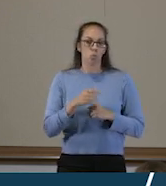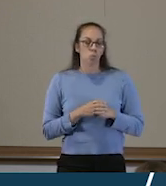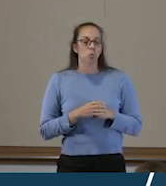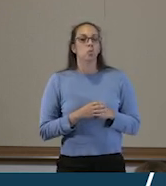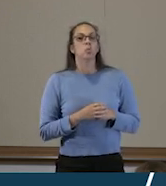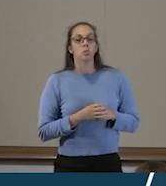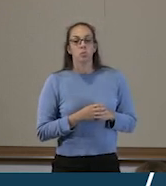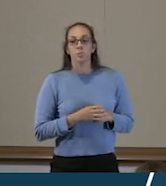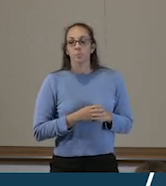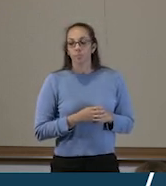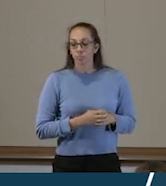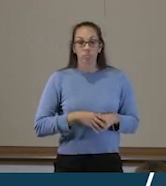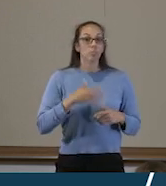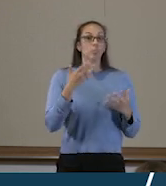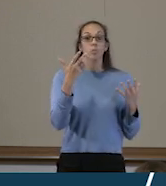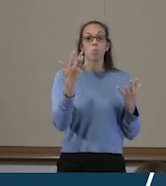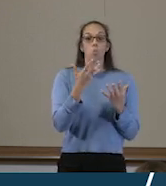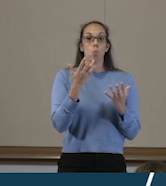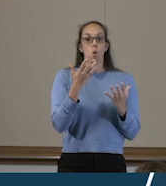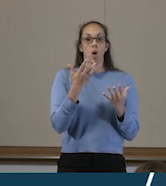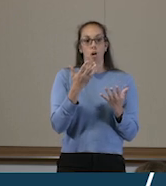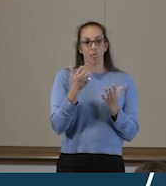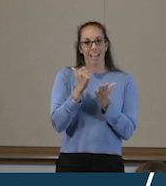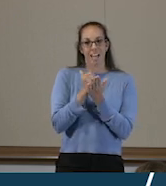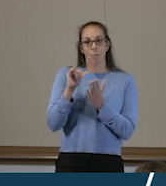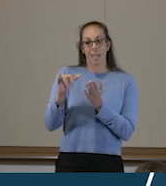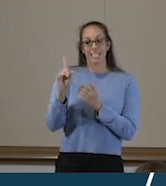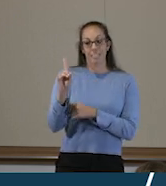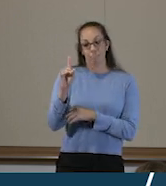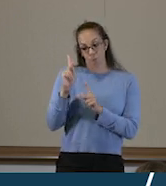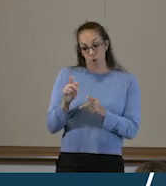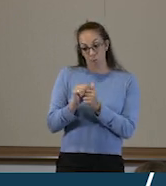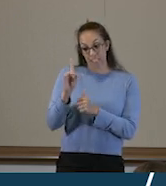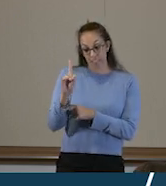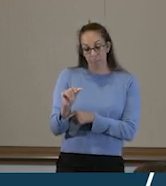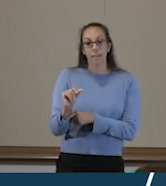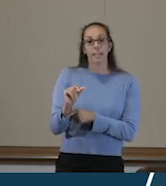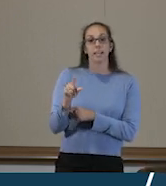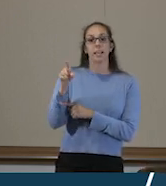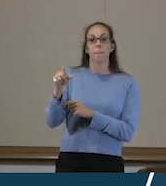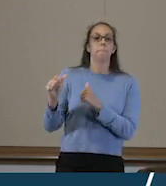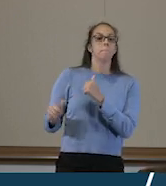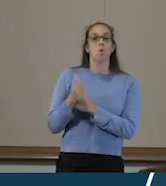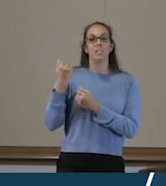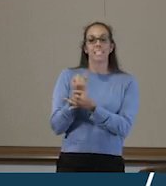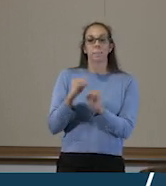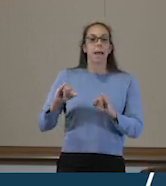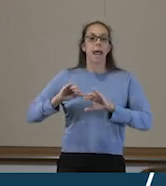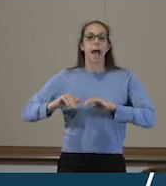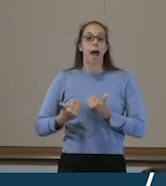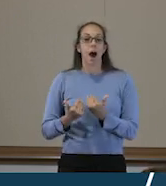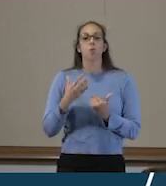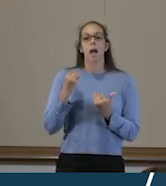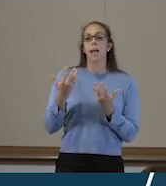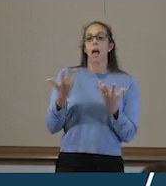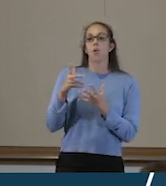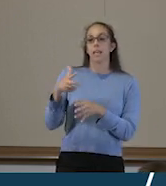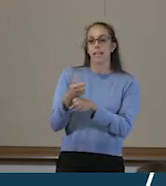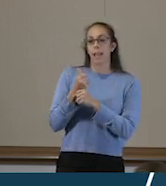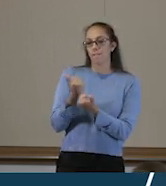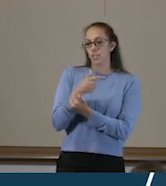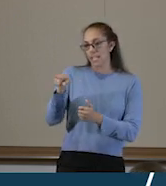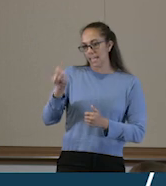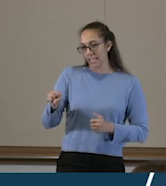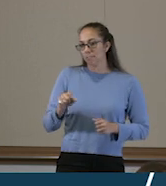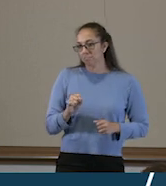what will make the individual with a disability the most independent while getting the help that they need. Mm-hmm.